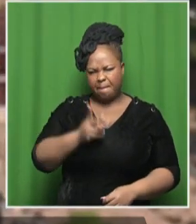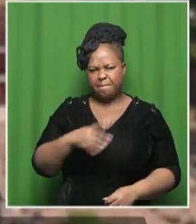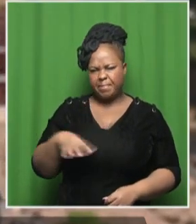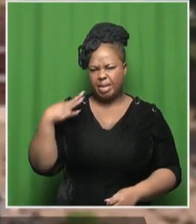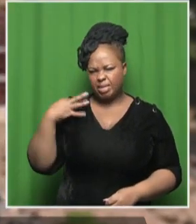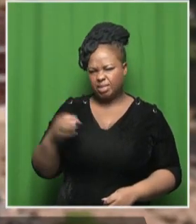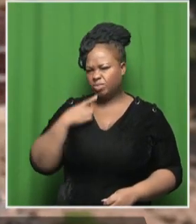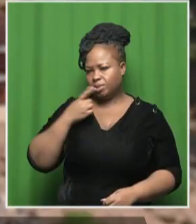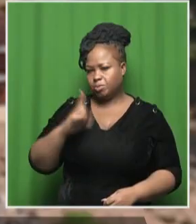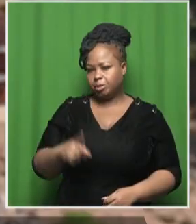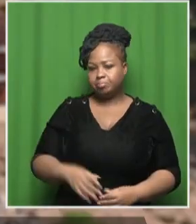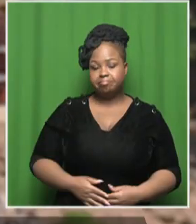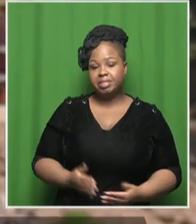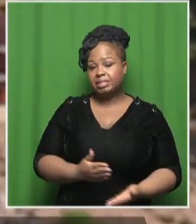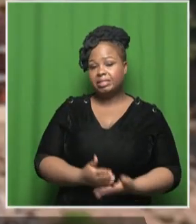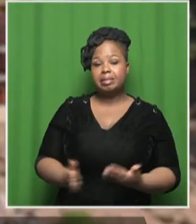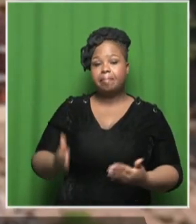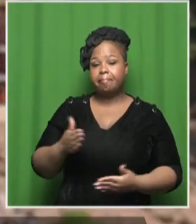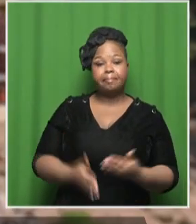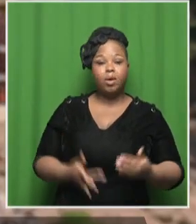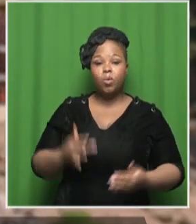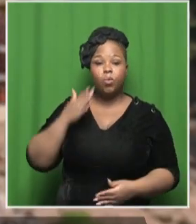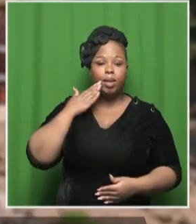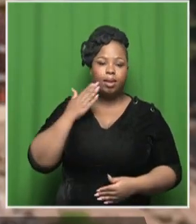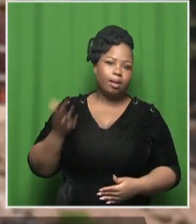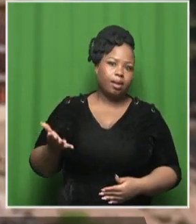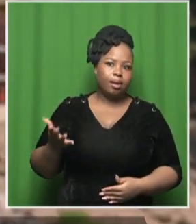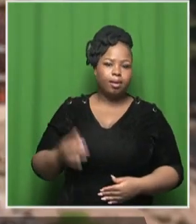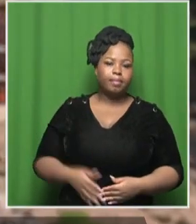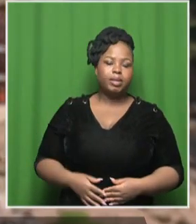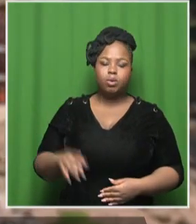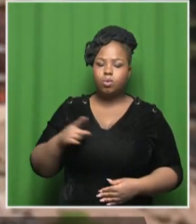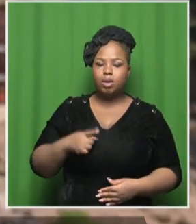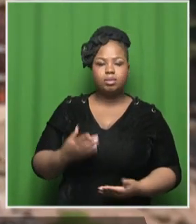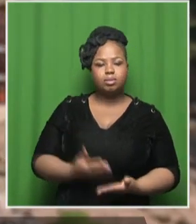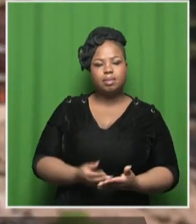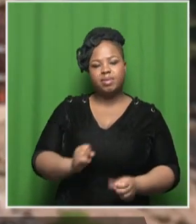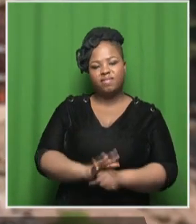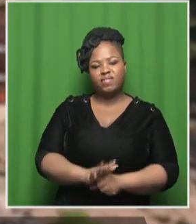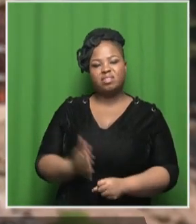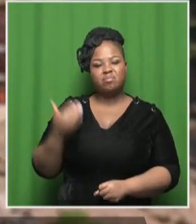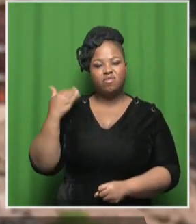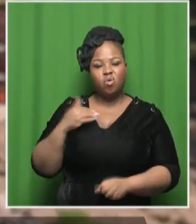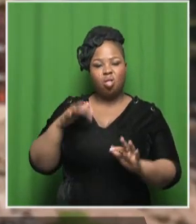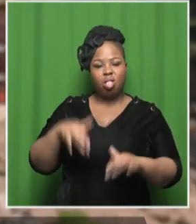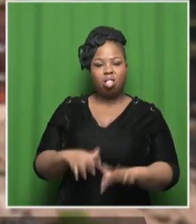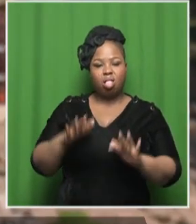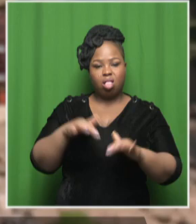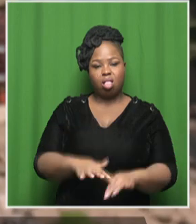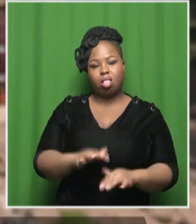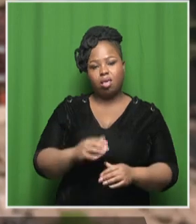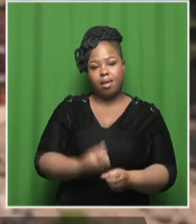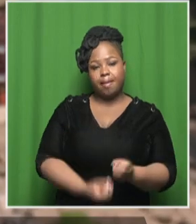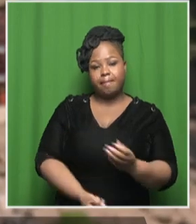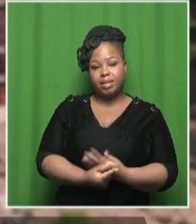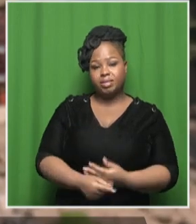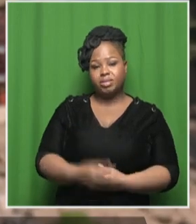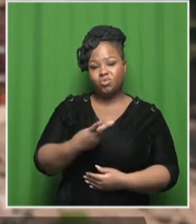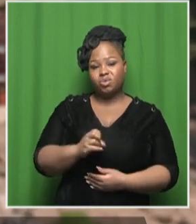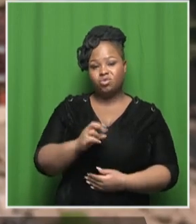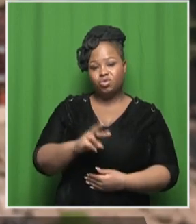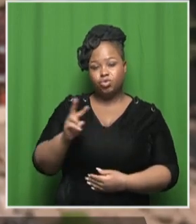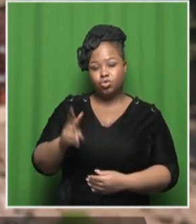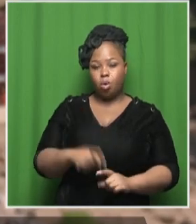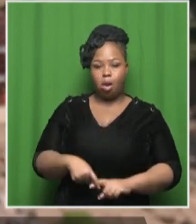has to say in some of the completions of the roads. Like I said, many were affected by the floods of 2022.